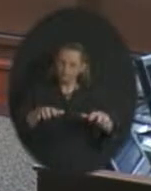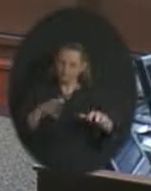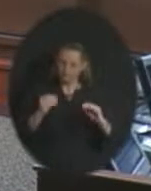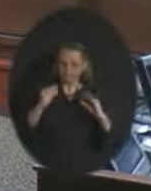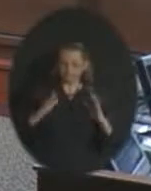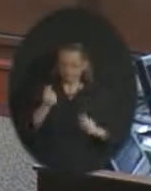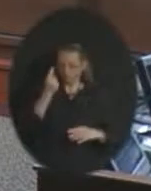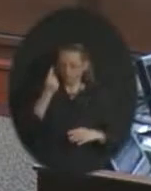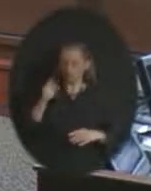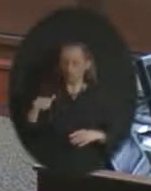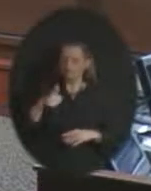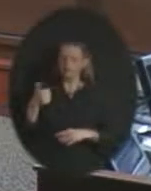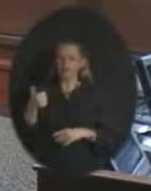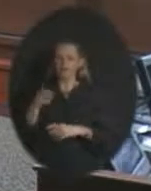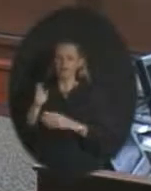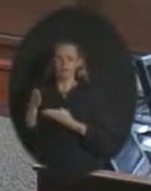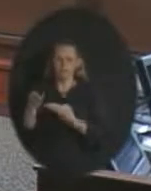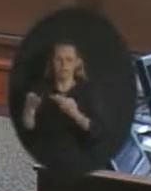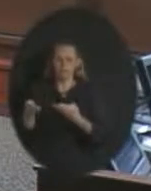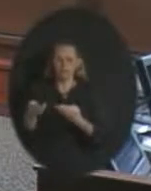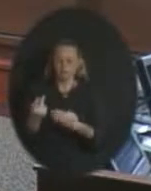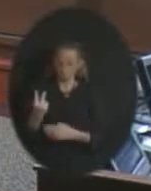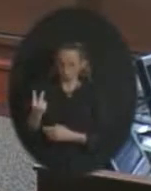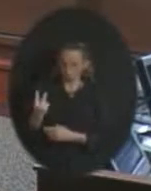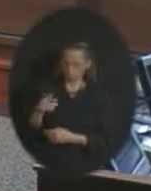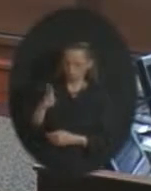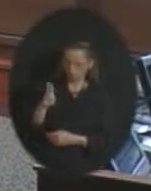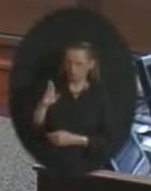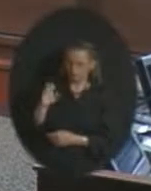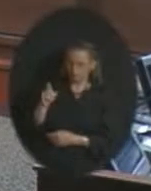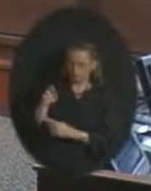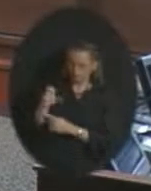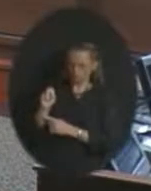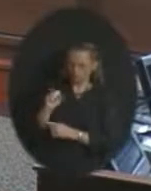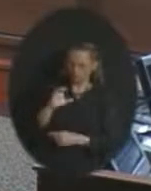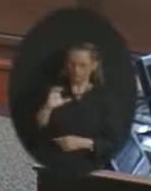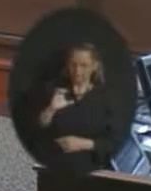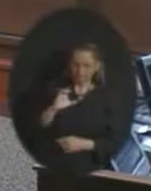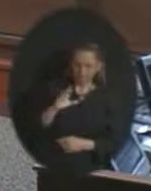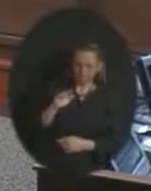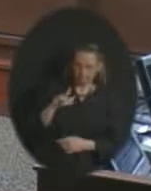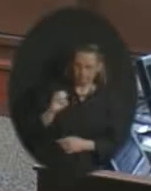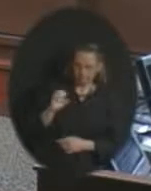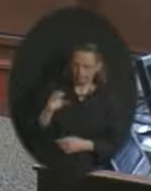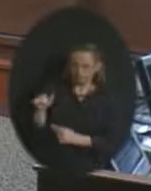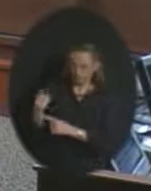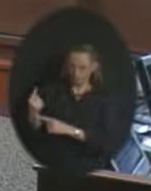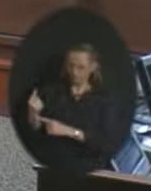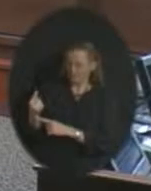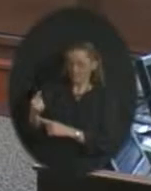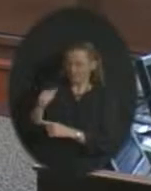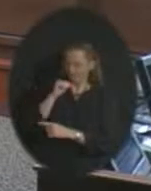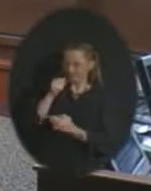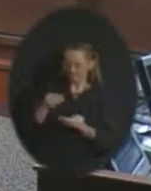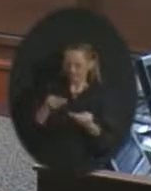you asked two brokers, Seabridge, who declined to even offer a bid. They didn't have a market.